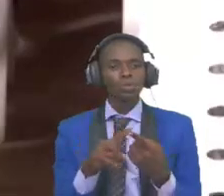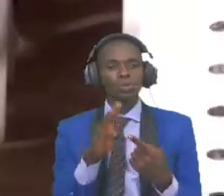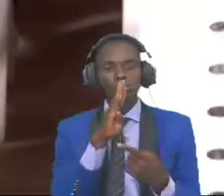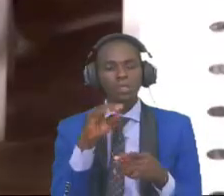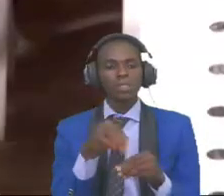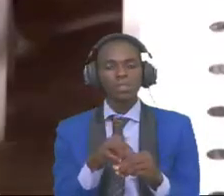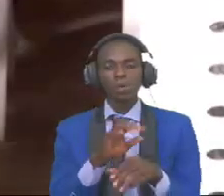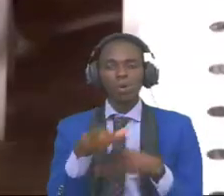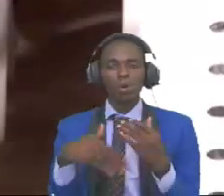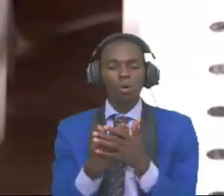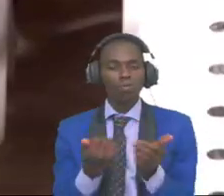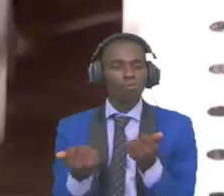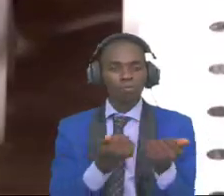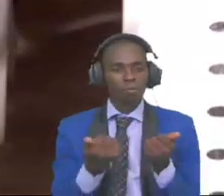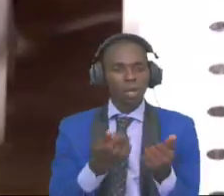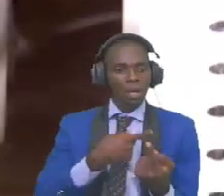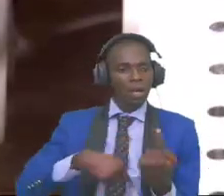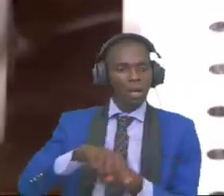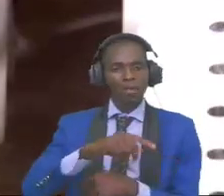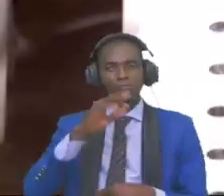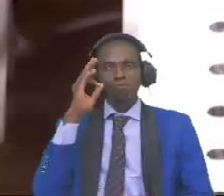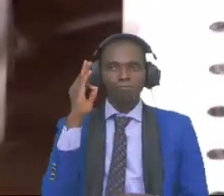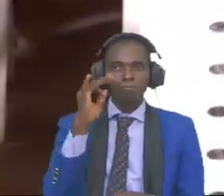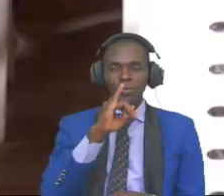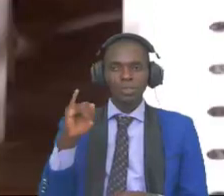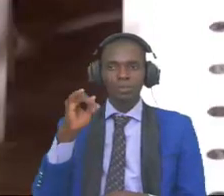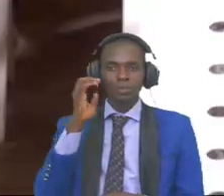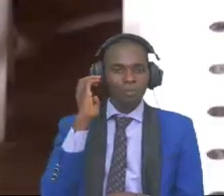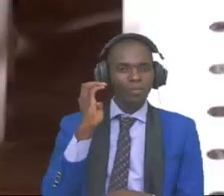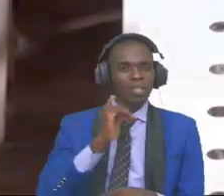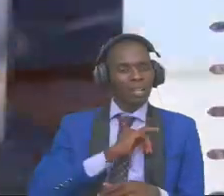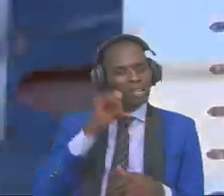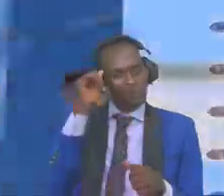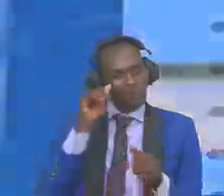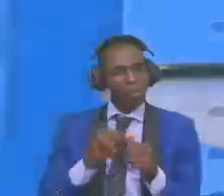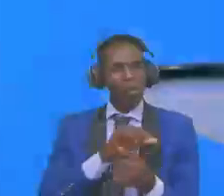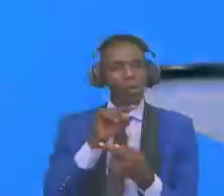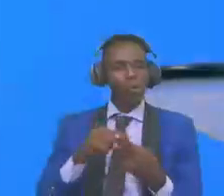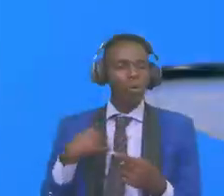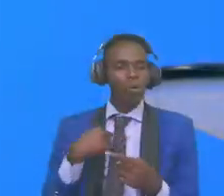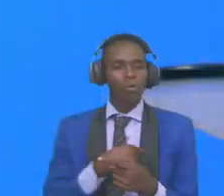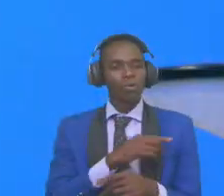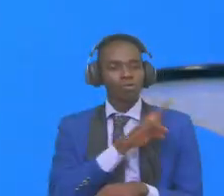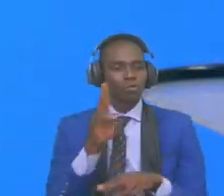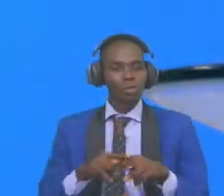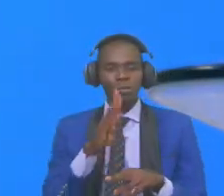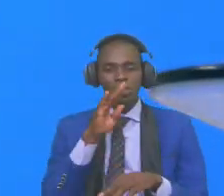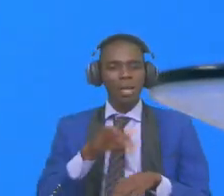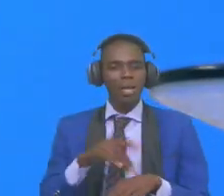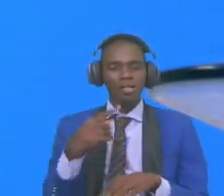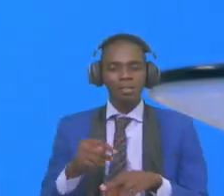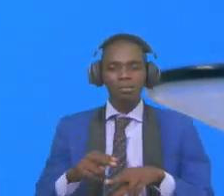preaching, evangelizing. I remember when we used to be at the bus stop, at the train